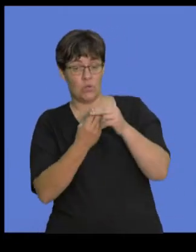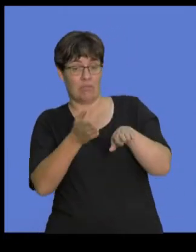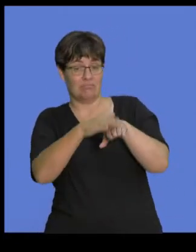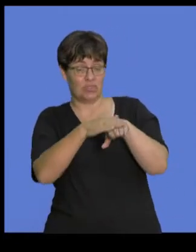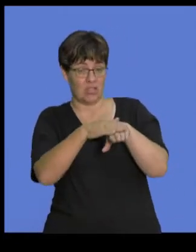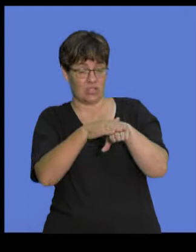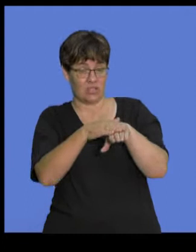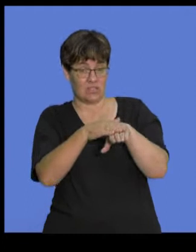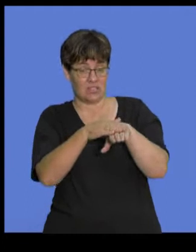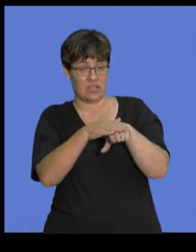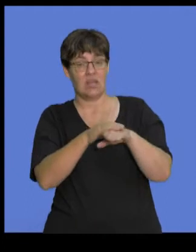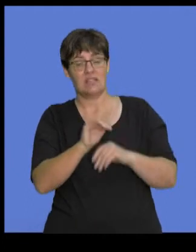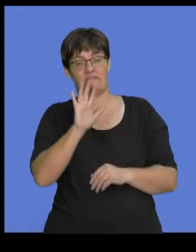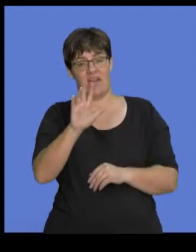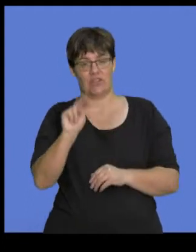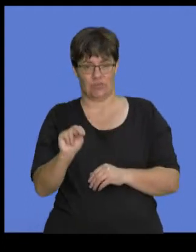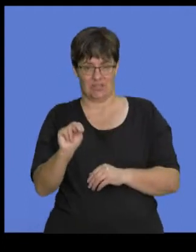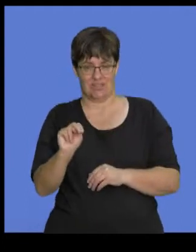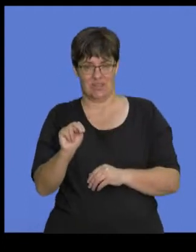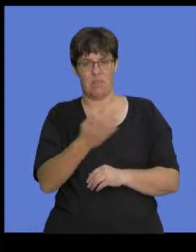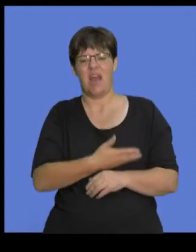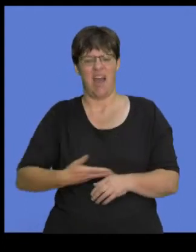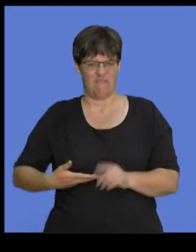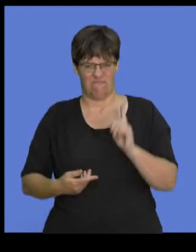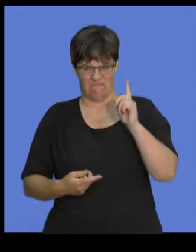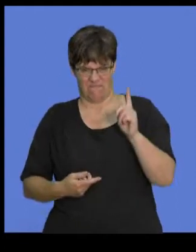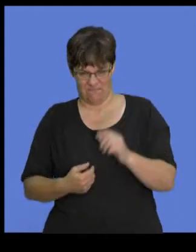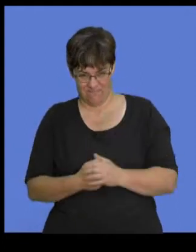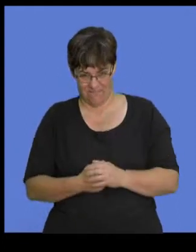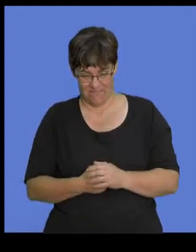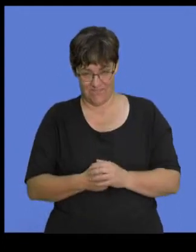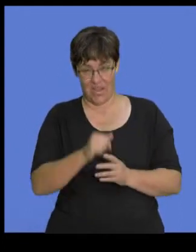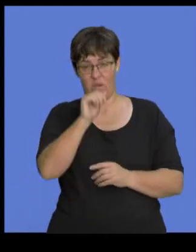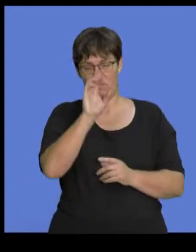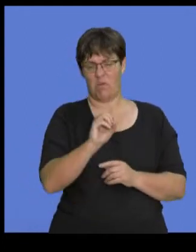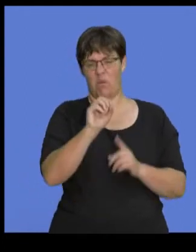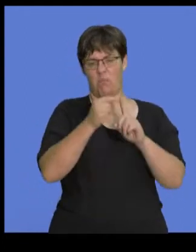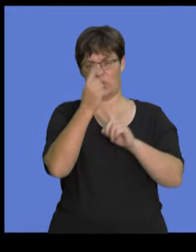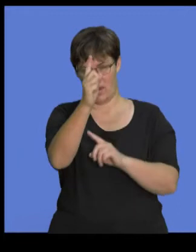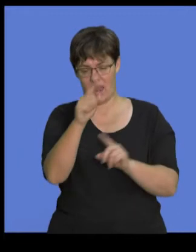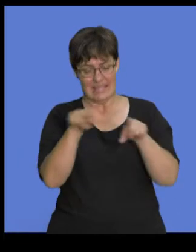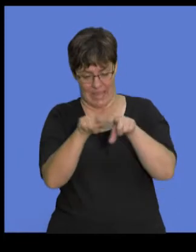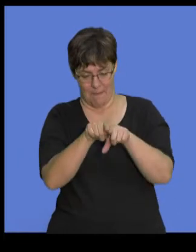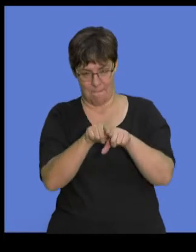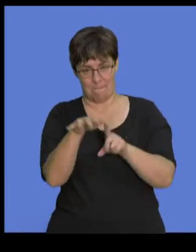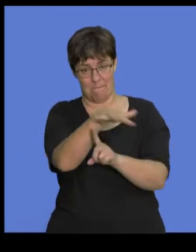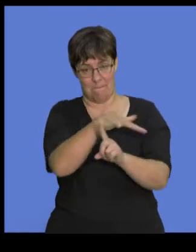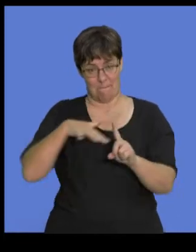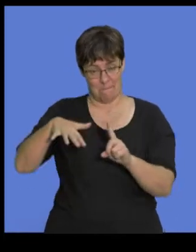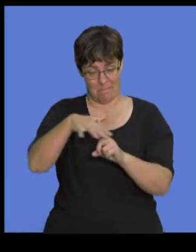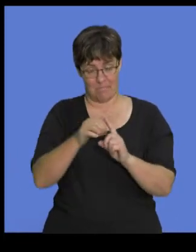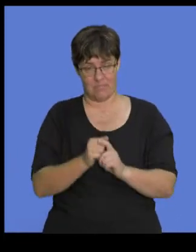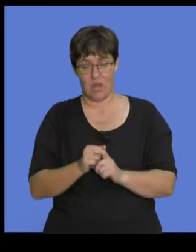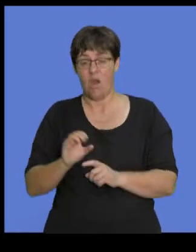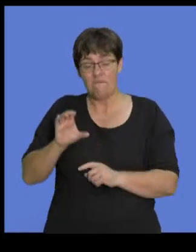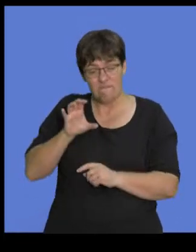unit positive charge is actually 5 newtons, which is half, or in the case of point number 1 in the same field, okay?